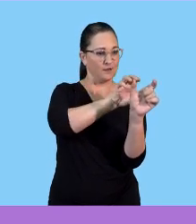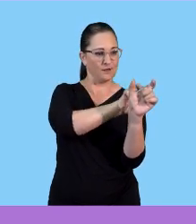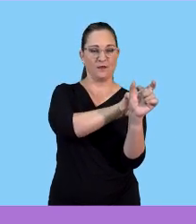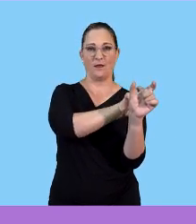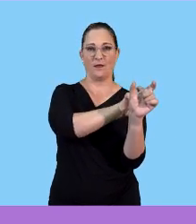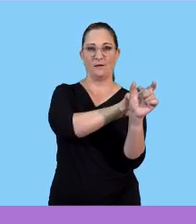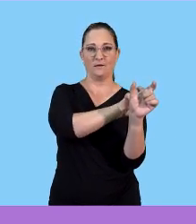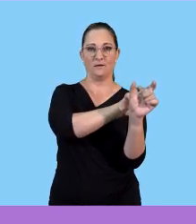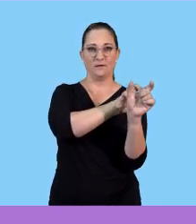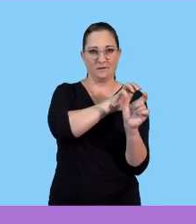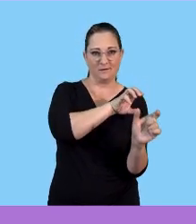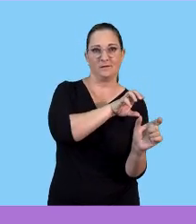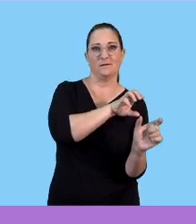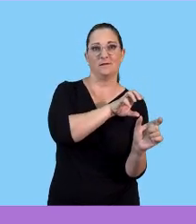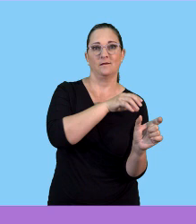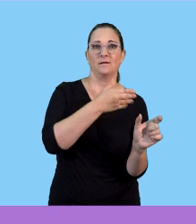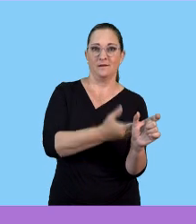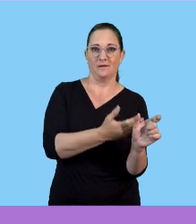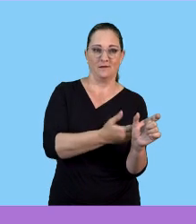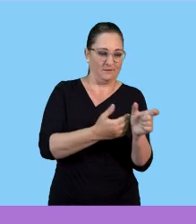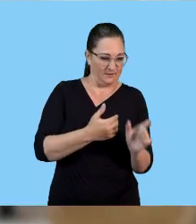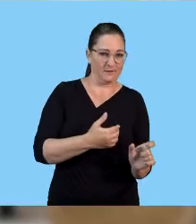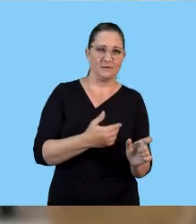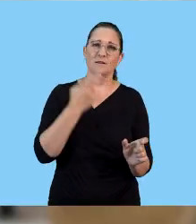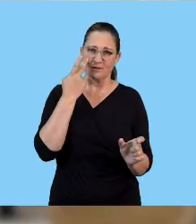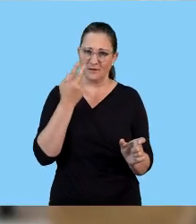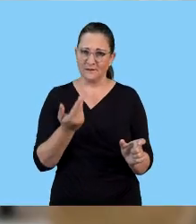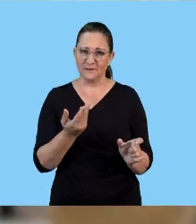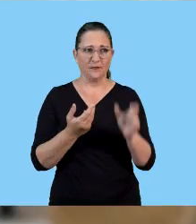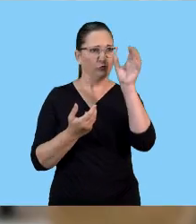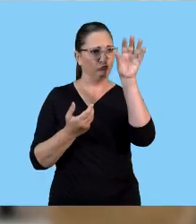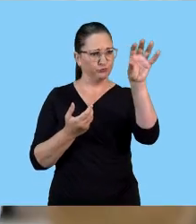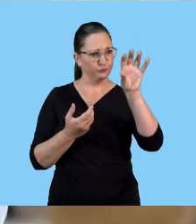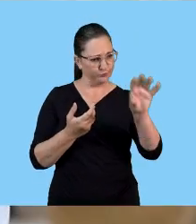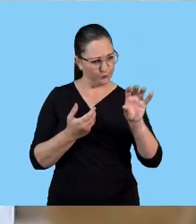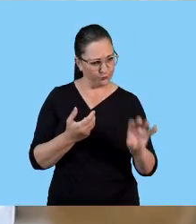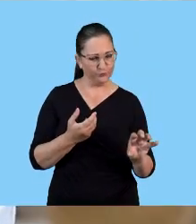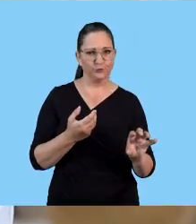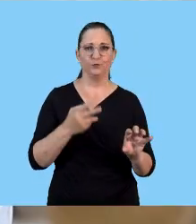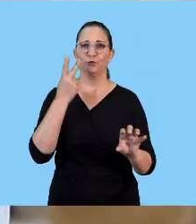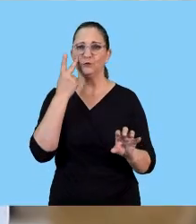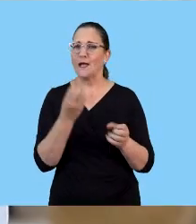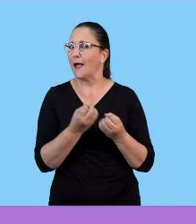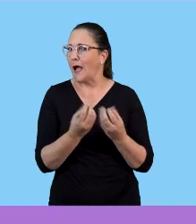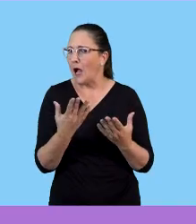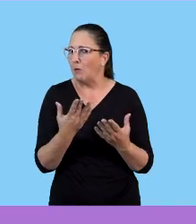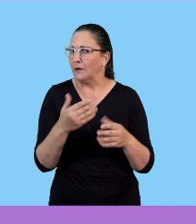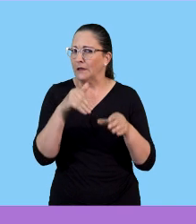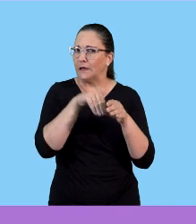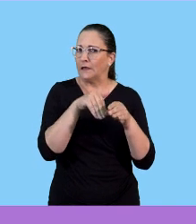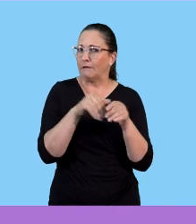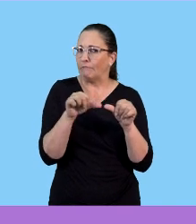line would then take up that piece, and so on and so forth. So what are we actually doing? We're trying to see how many